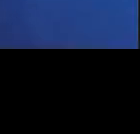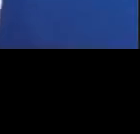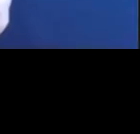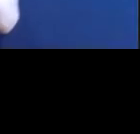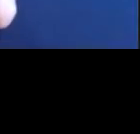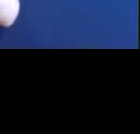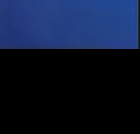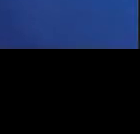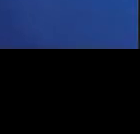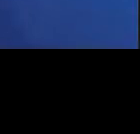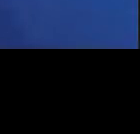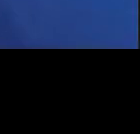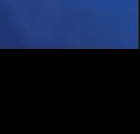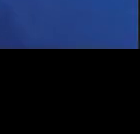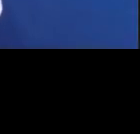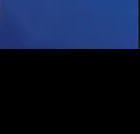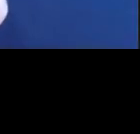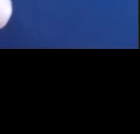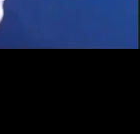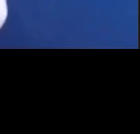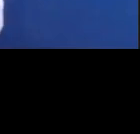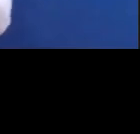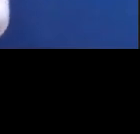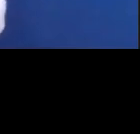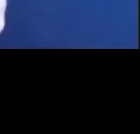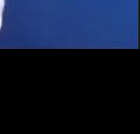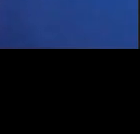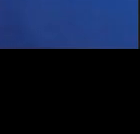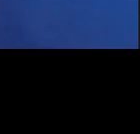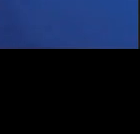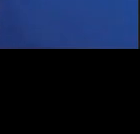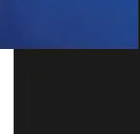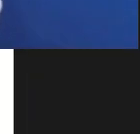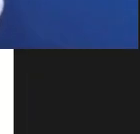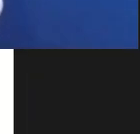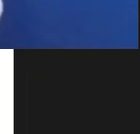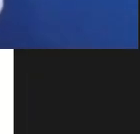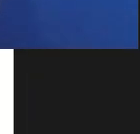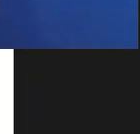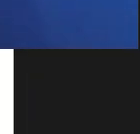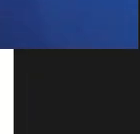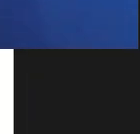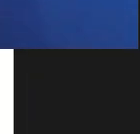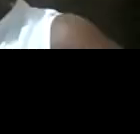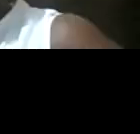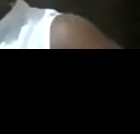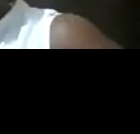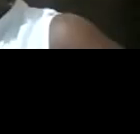you. Coming to the end now. If people want to put their cameras on so we can say hello and goodbye to each other, but